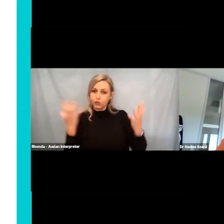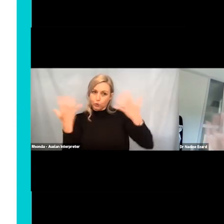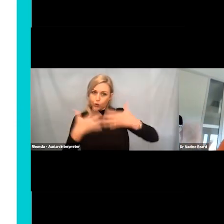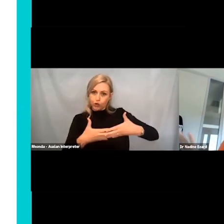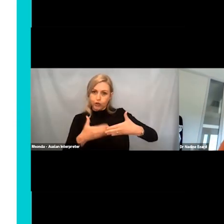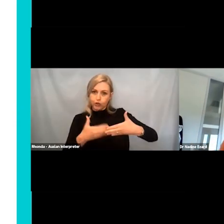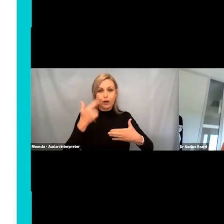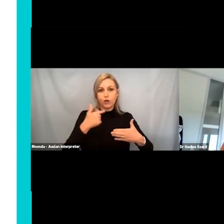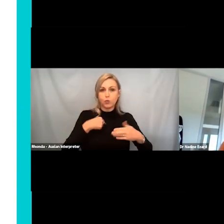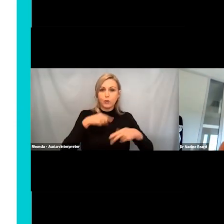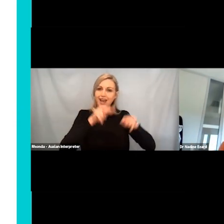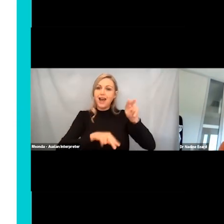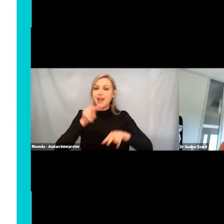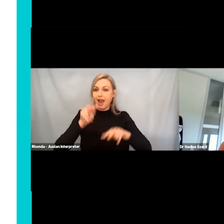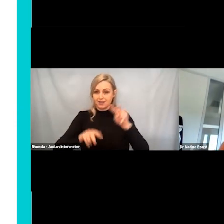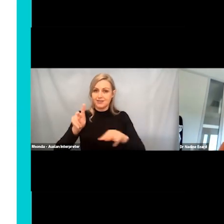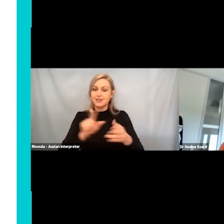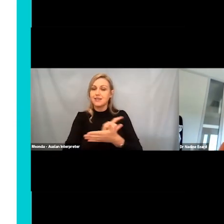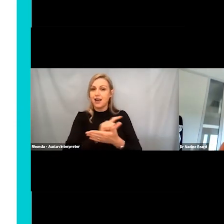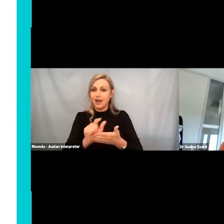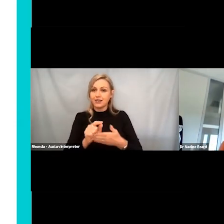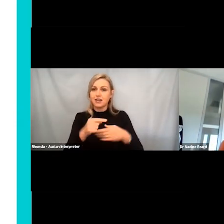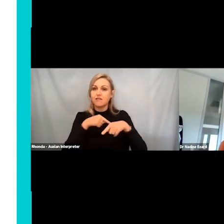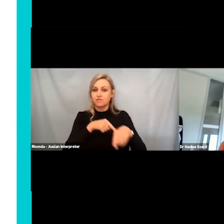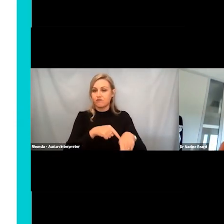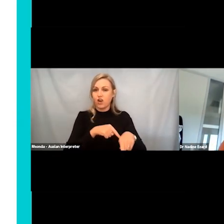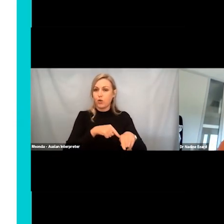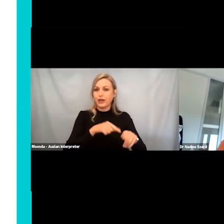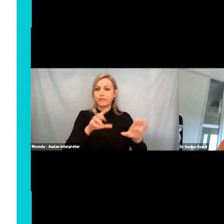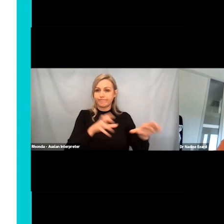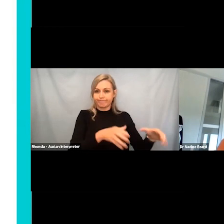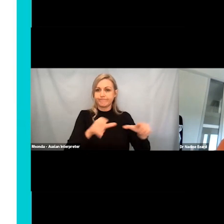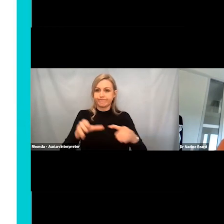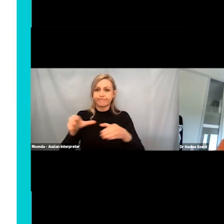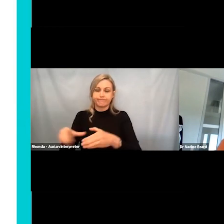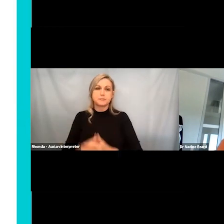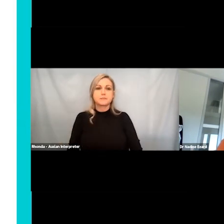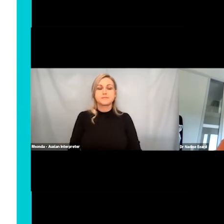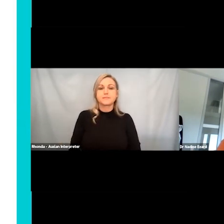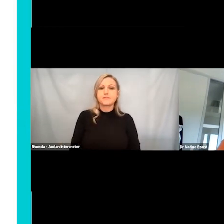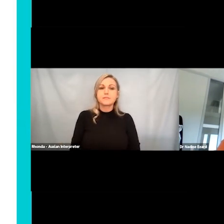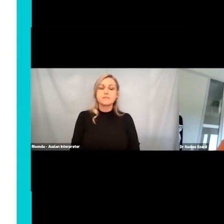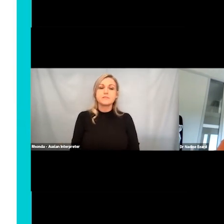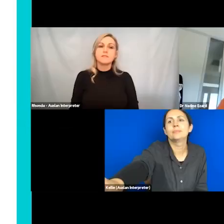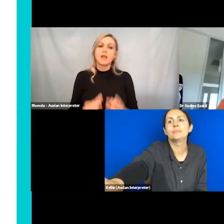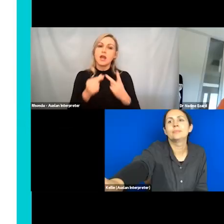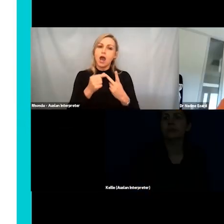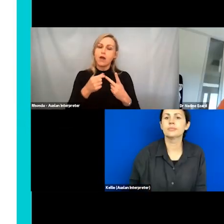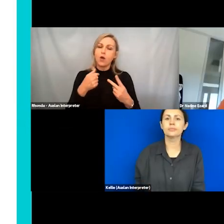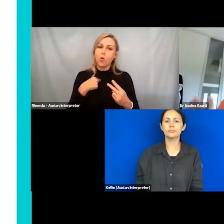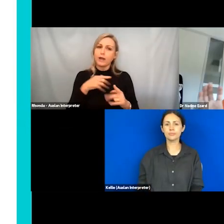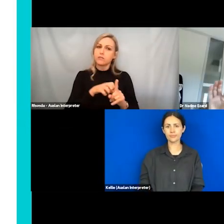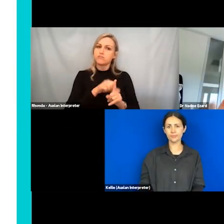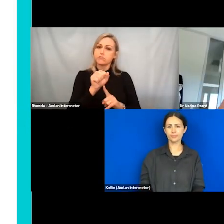do our analysis according to that conserve statement. The other thing that we noticed is